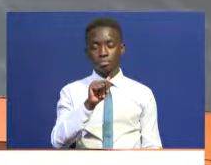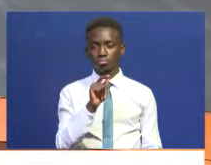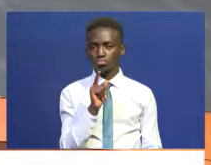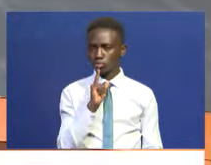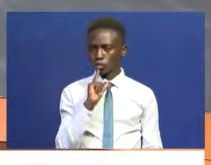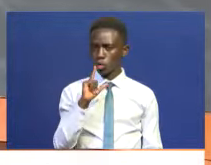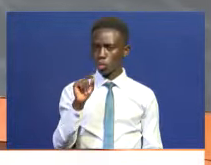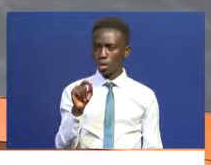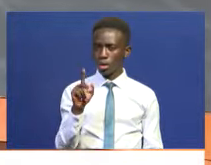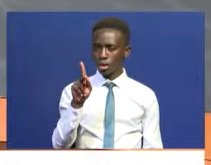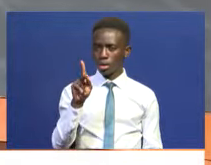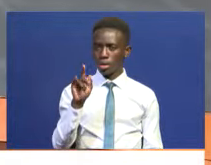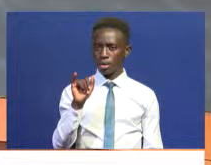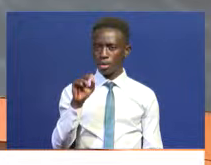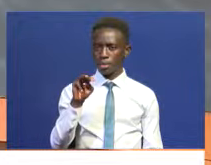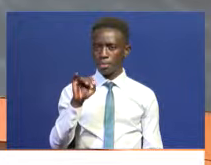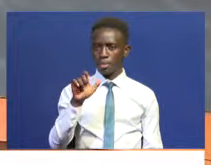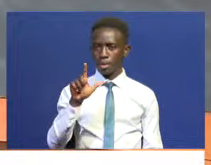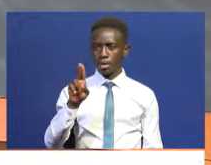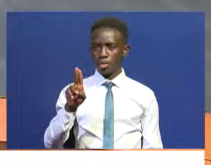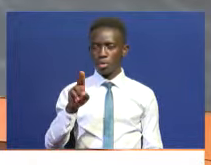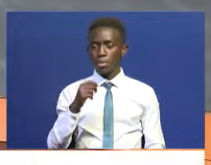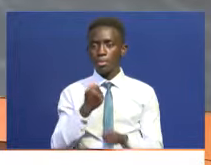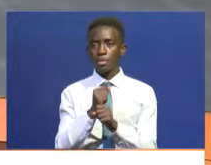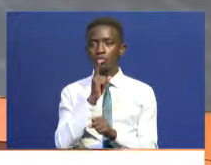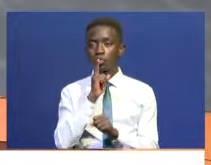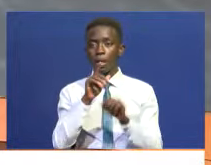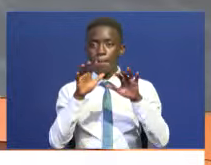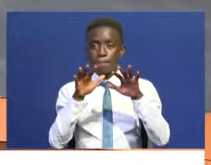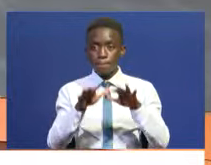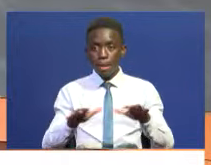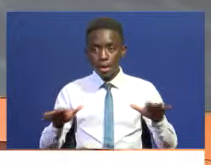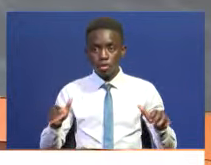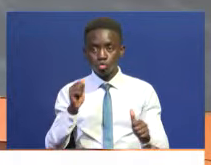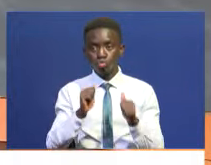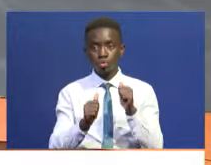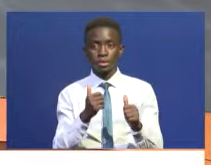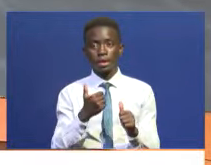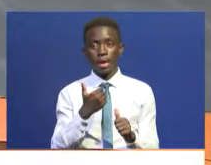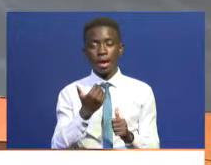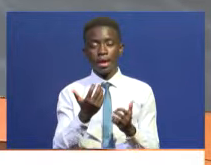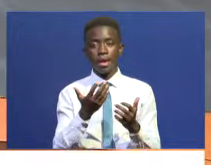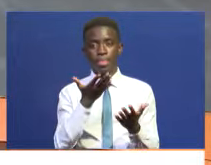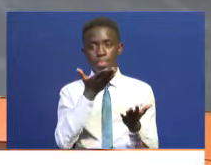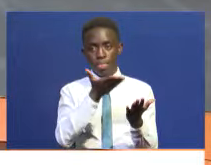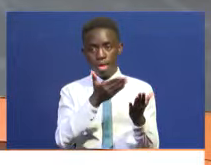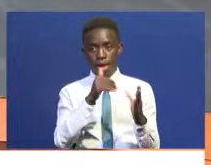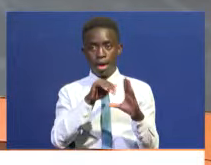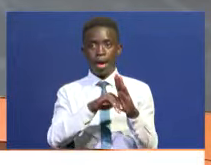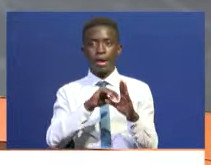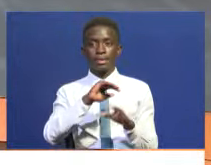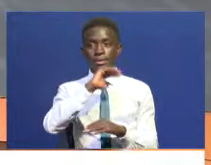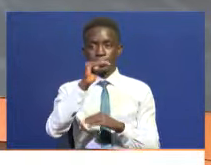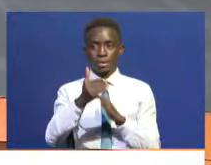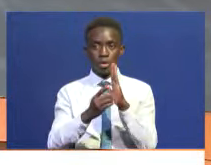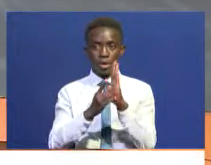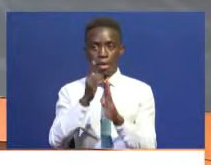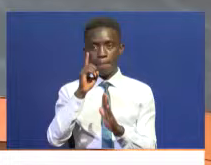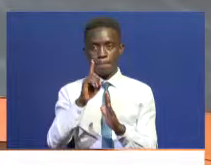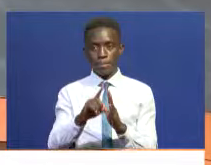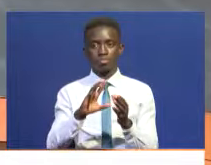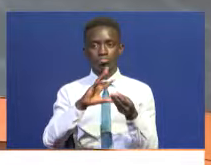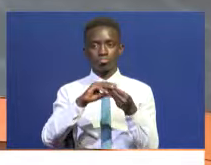that markets allocated by the State Department of Housing and Urban Development are distributed across various wards in that